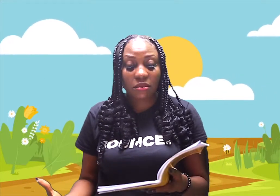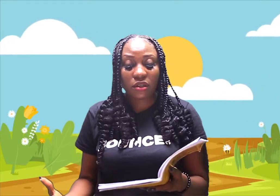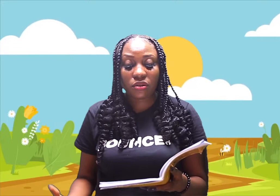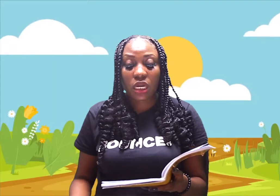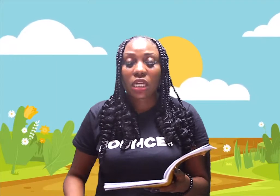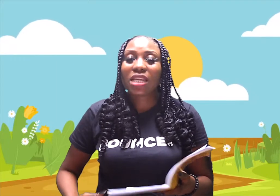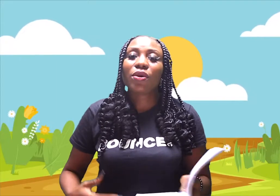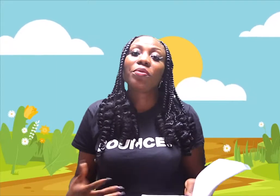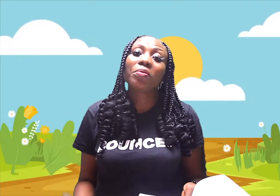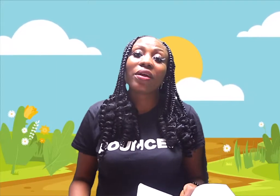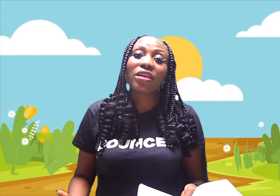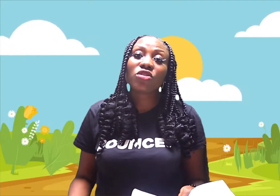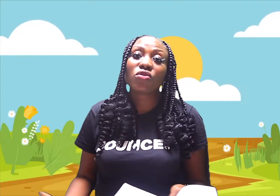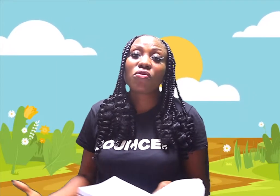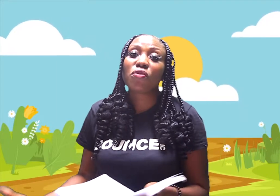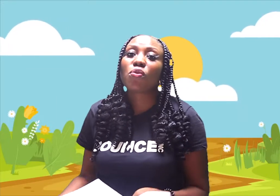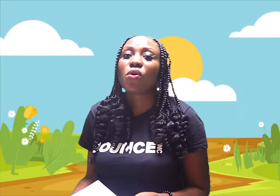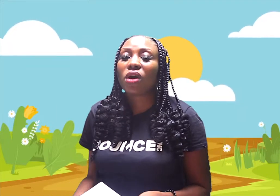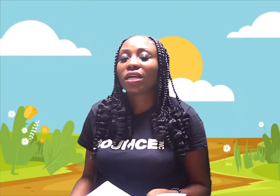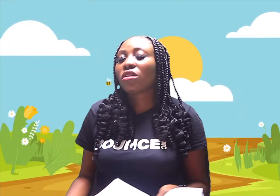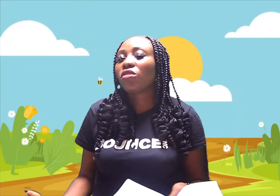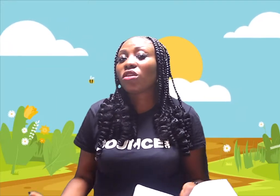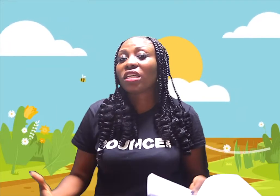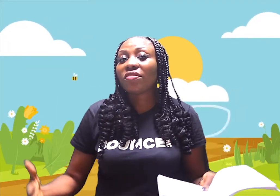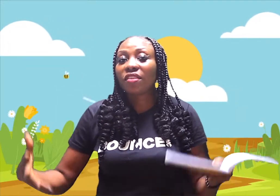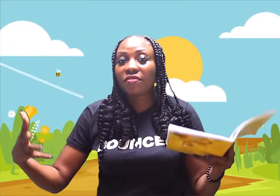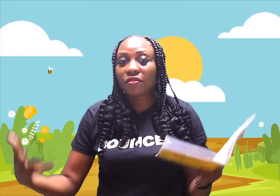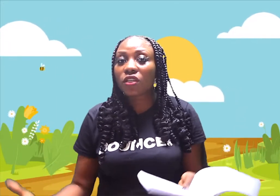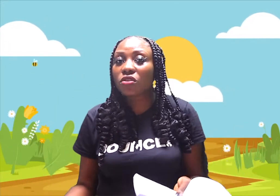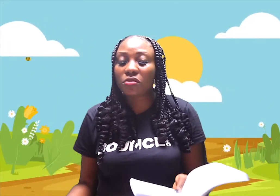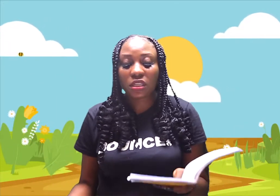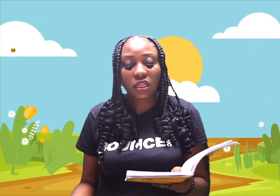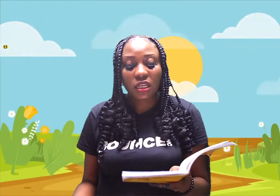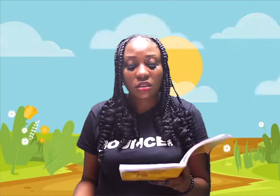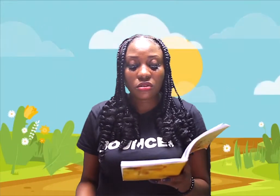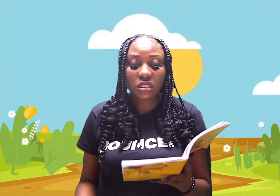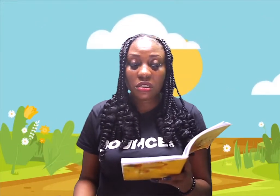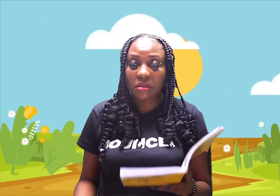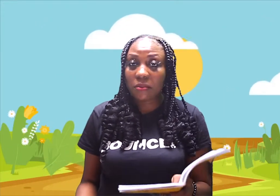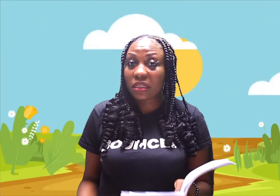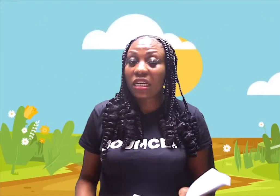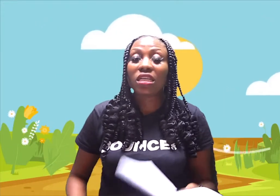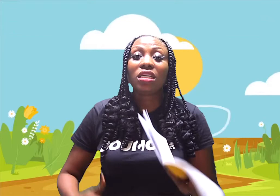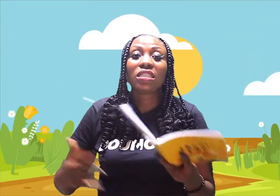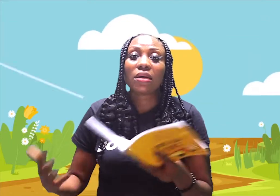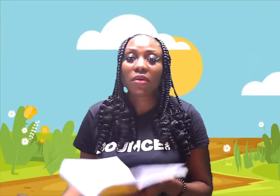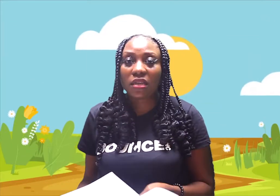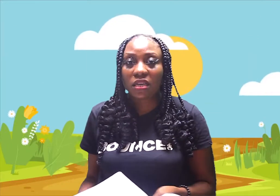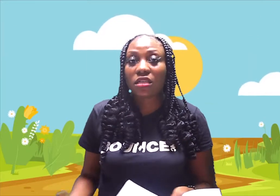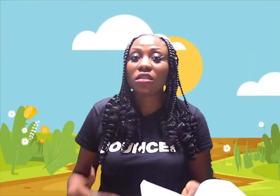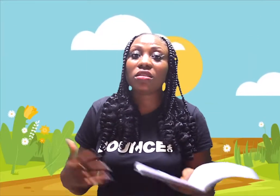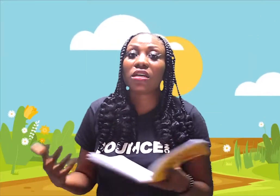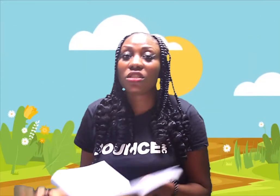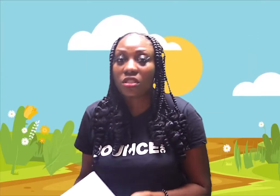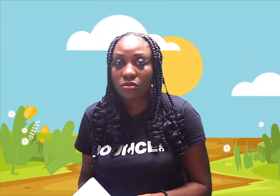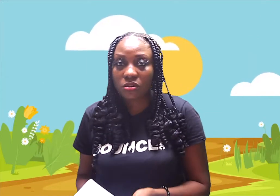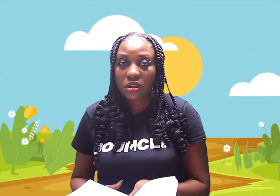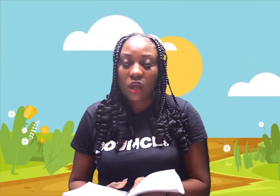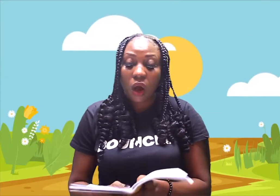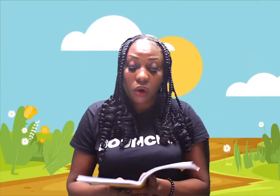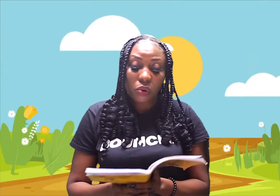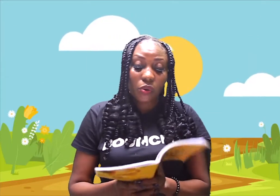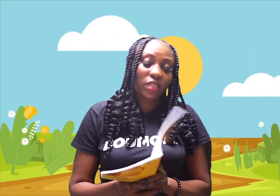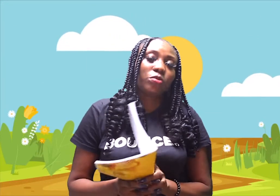this time around, they were preparing to go for war and the Lord gave them victory. So they remember that he is their banner, he is their